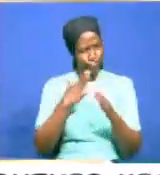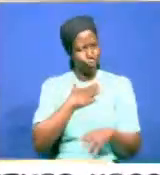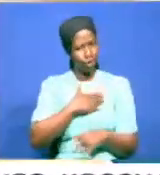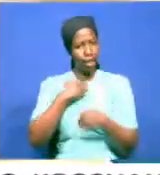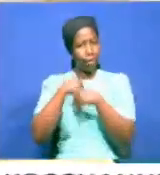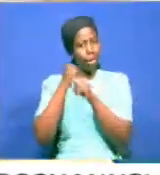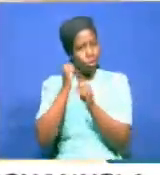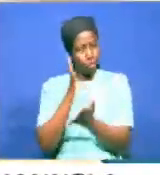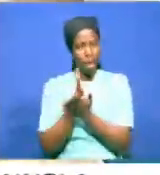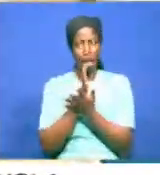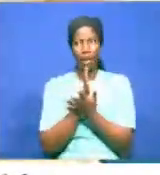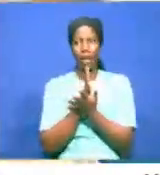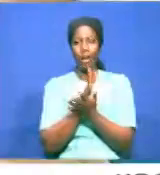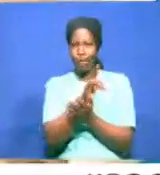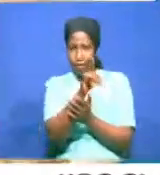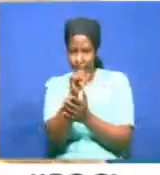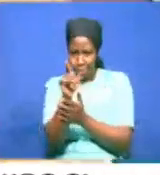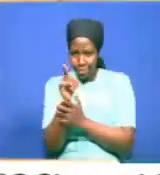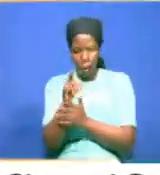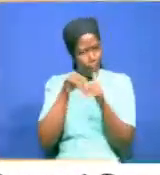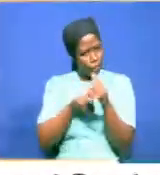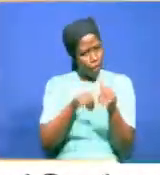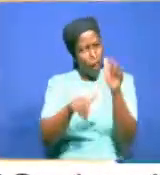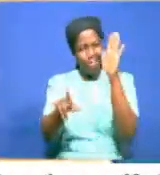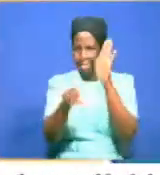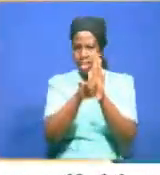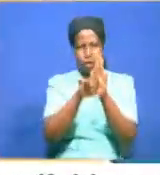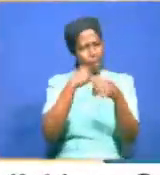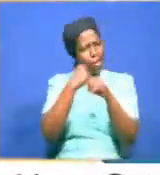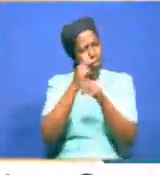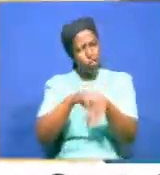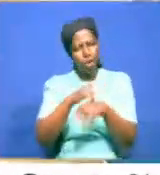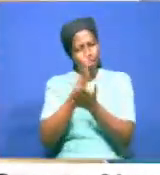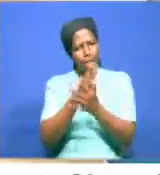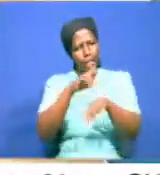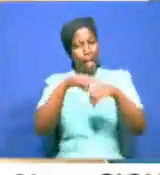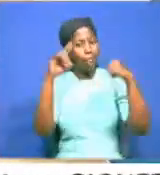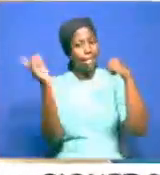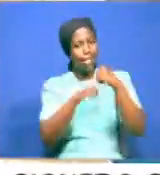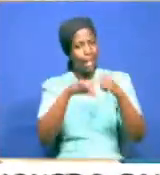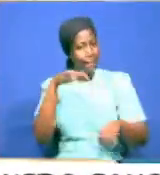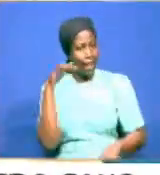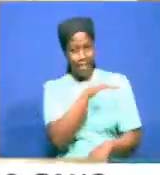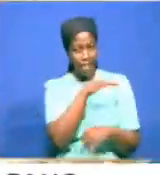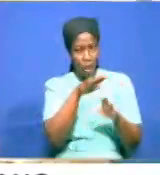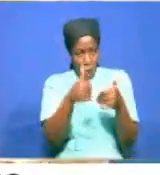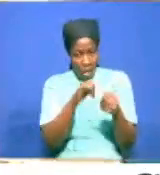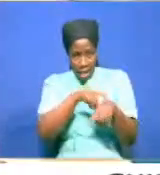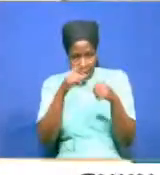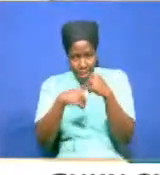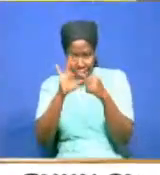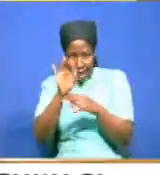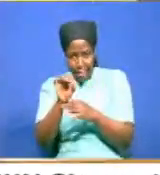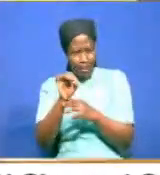ensure that you keep the curfew laws? Can you ensure by 6 or even 6:30 in the evening, you are in the house? And